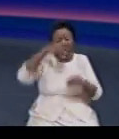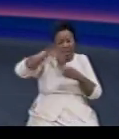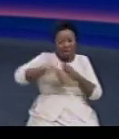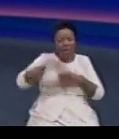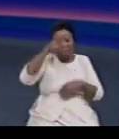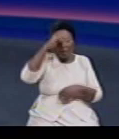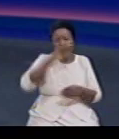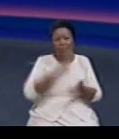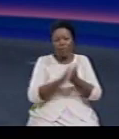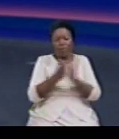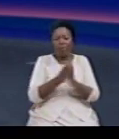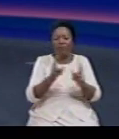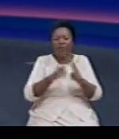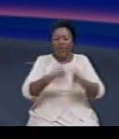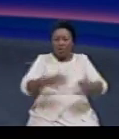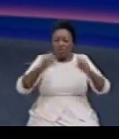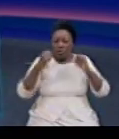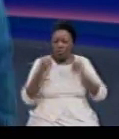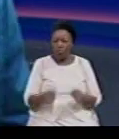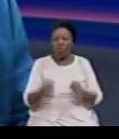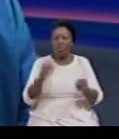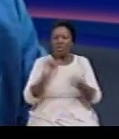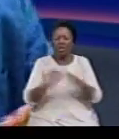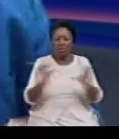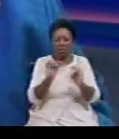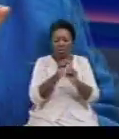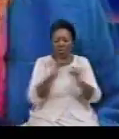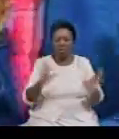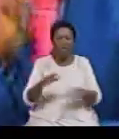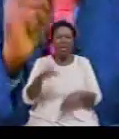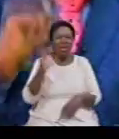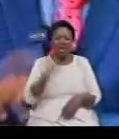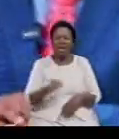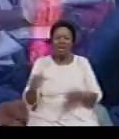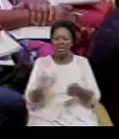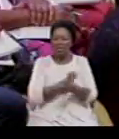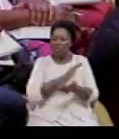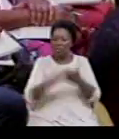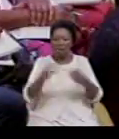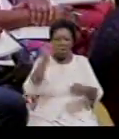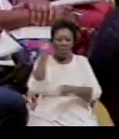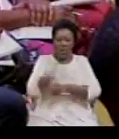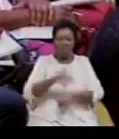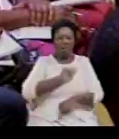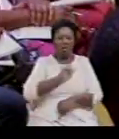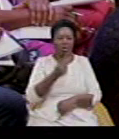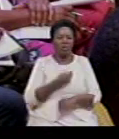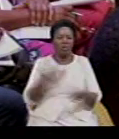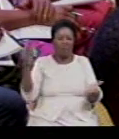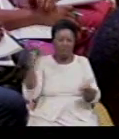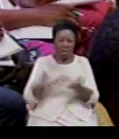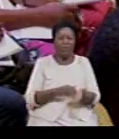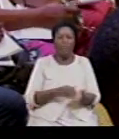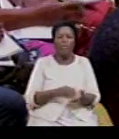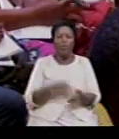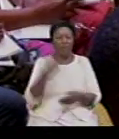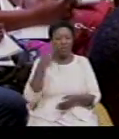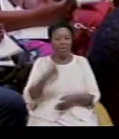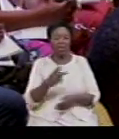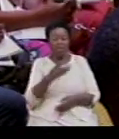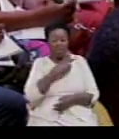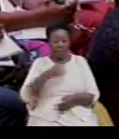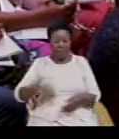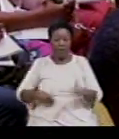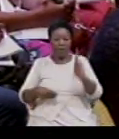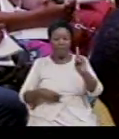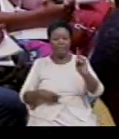so strong that nothing could defeat us. Look at David coming. He was